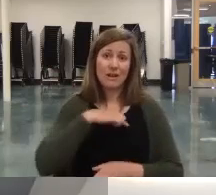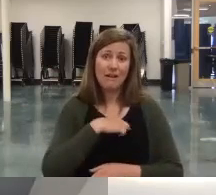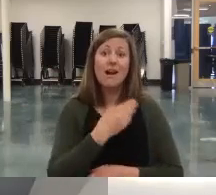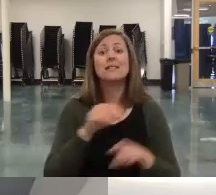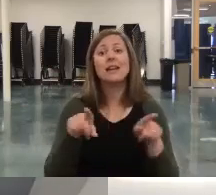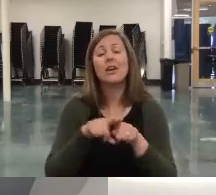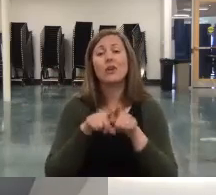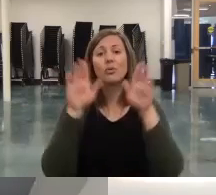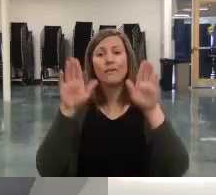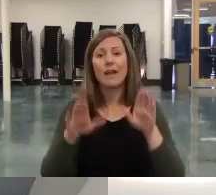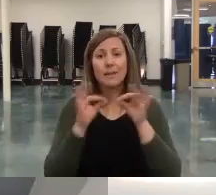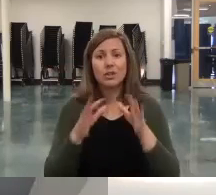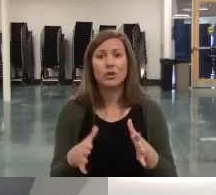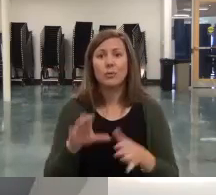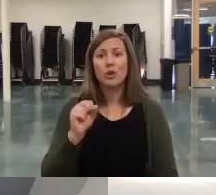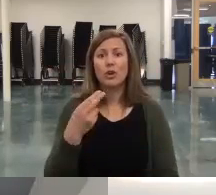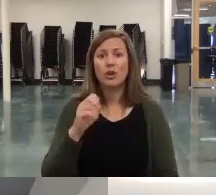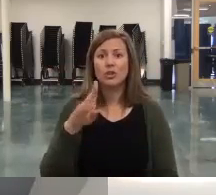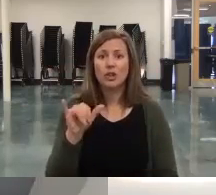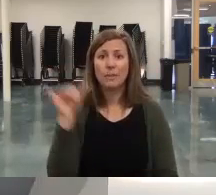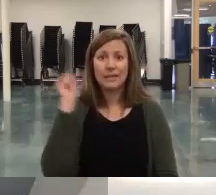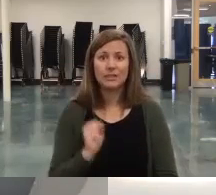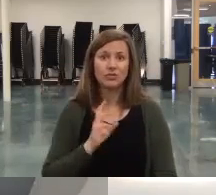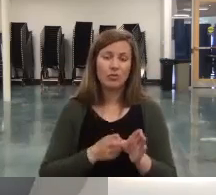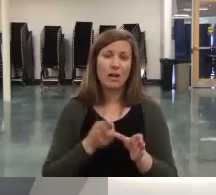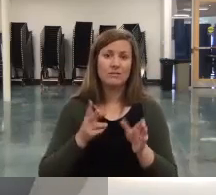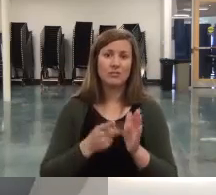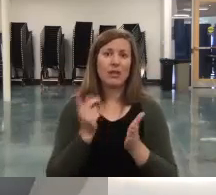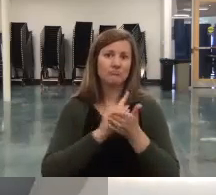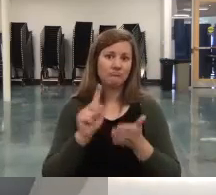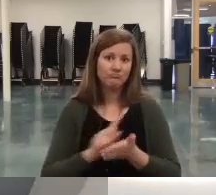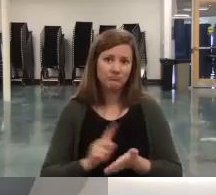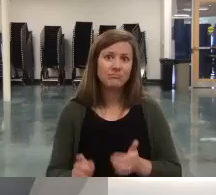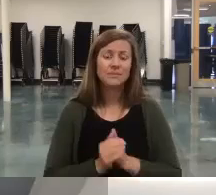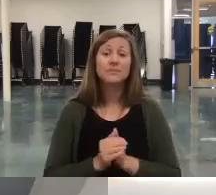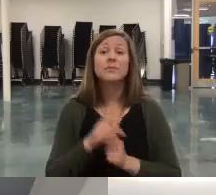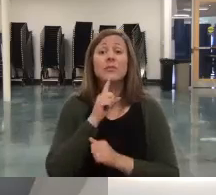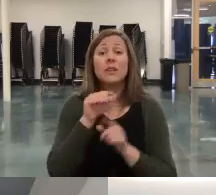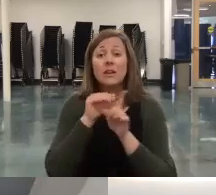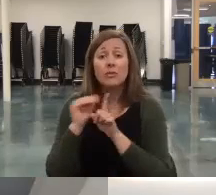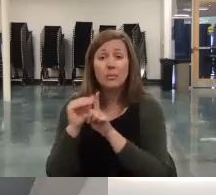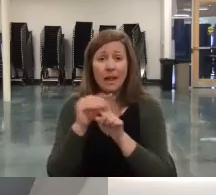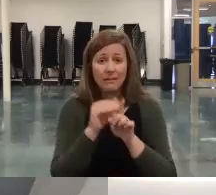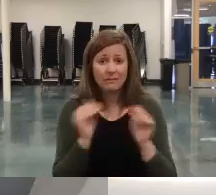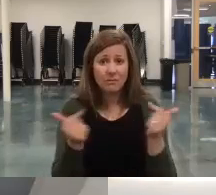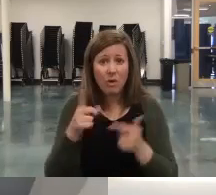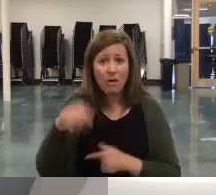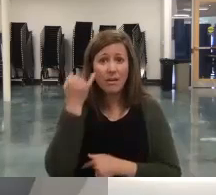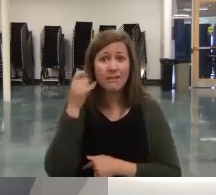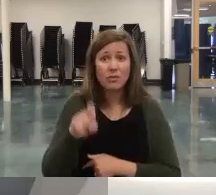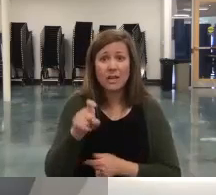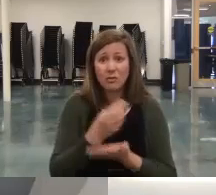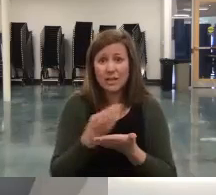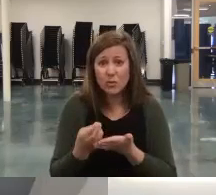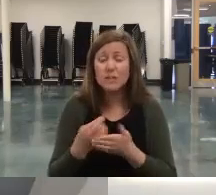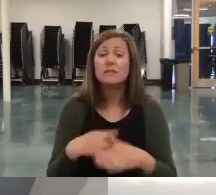our fabulous interpreter, Shelby, who joins us every week, twice a week. Just as a reminder, if you need resources, just